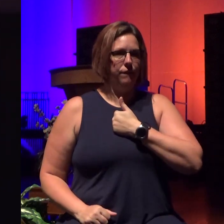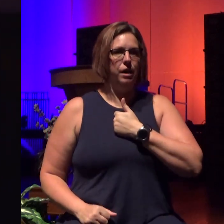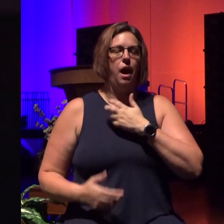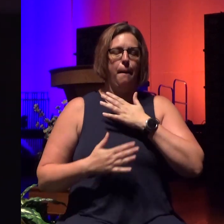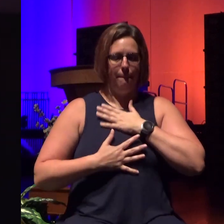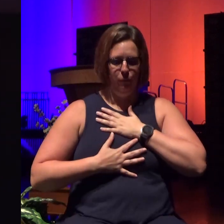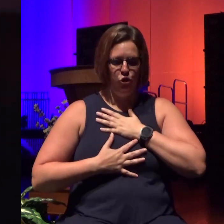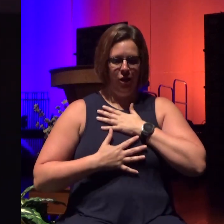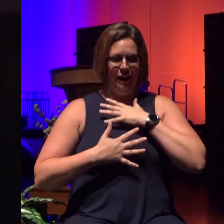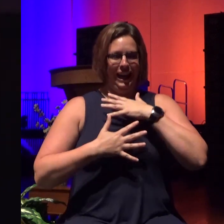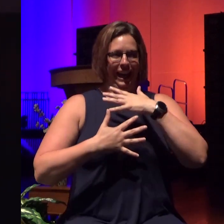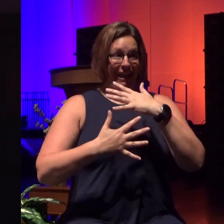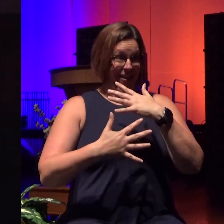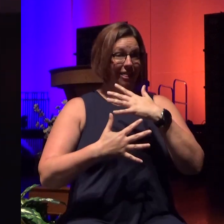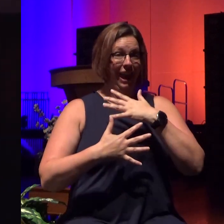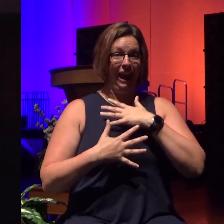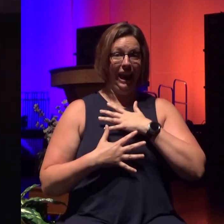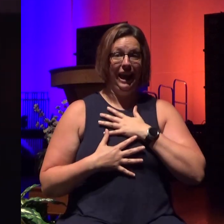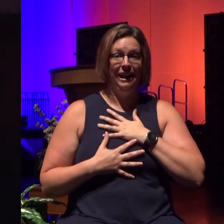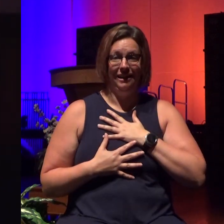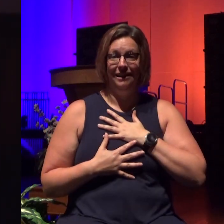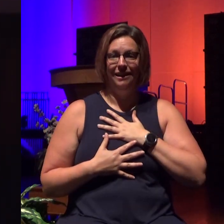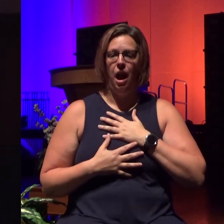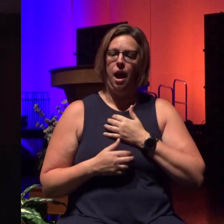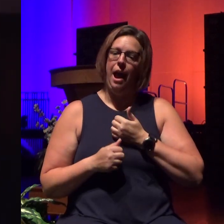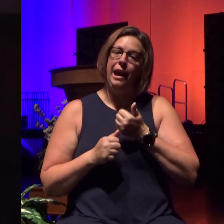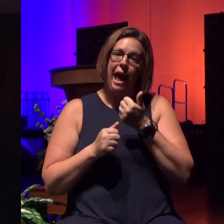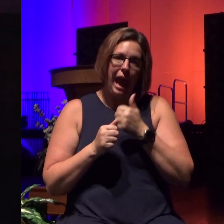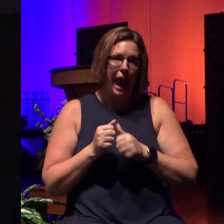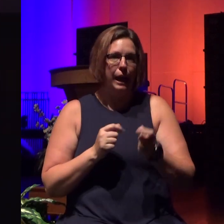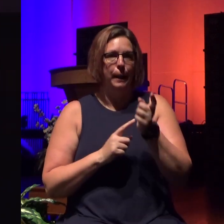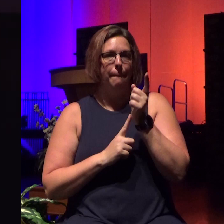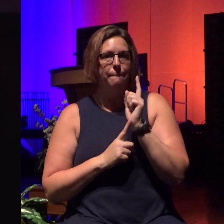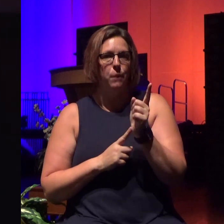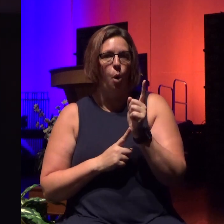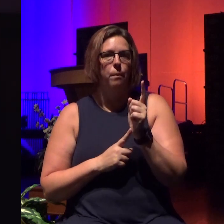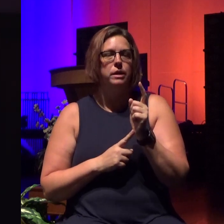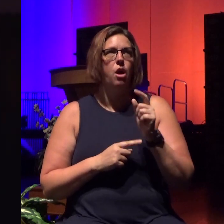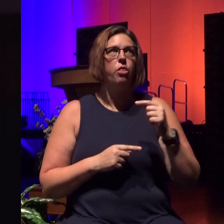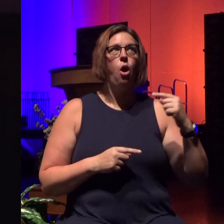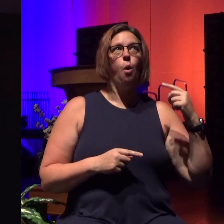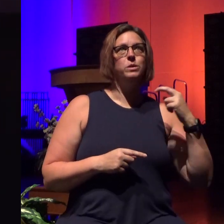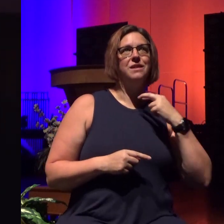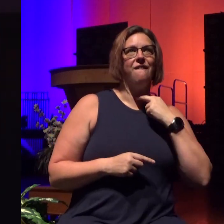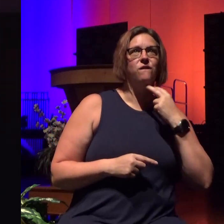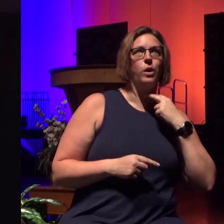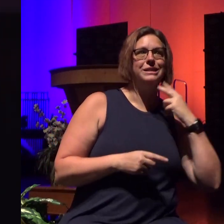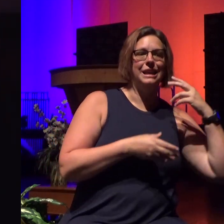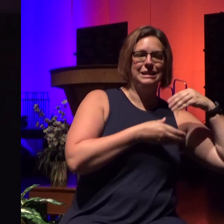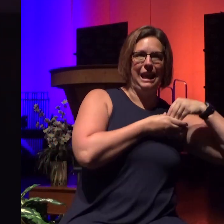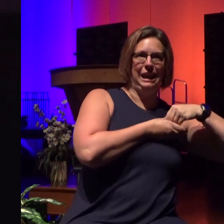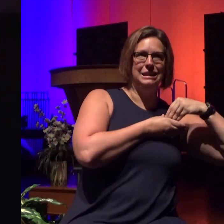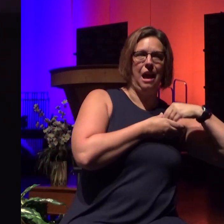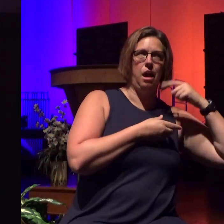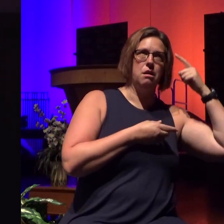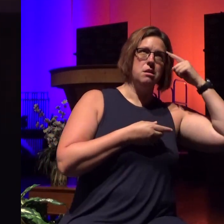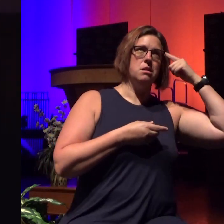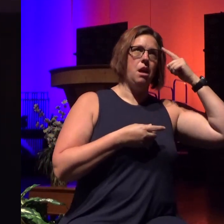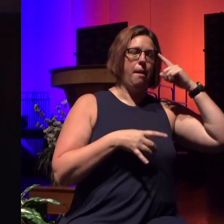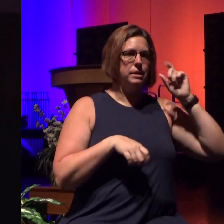breathe out, to at any moment that those voices of doubt want to challenge us to